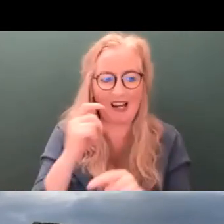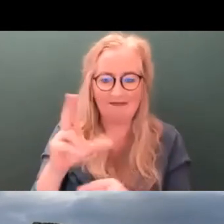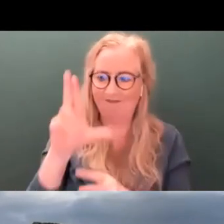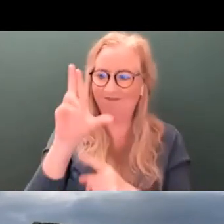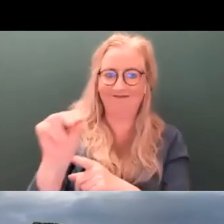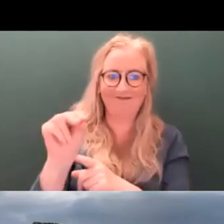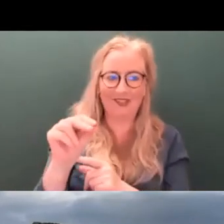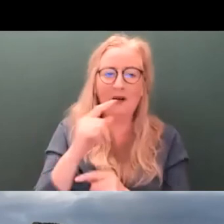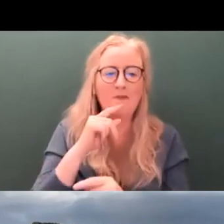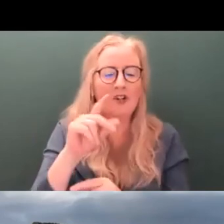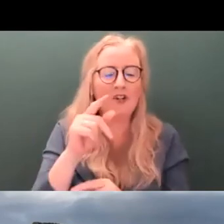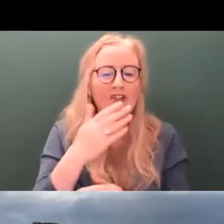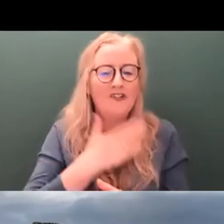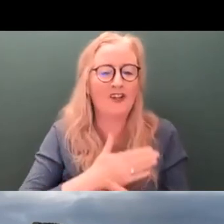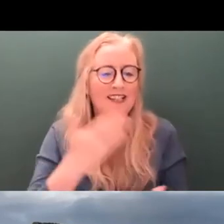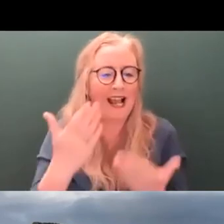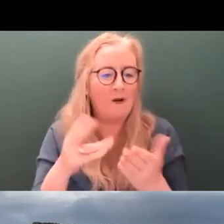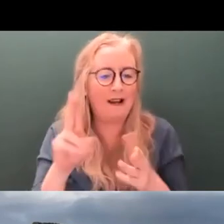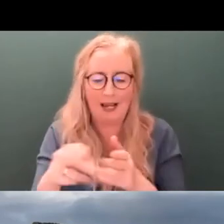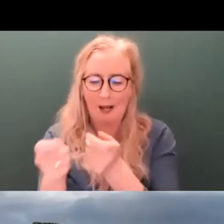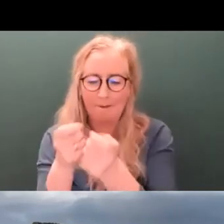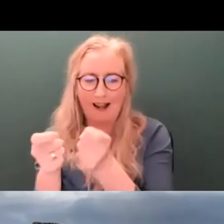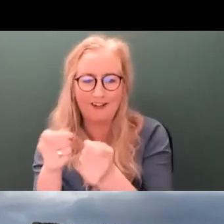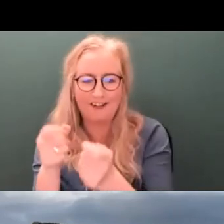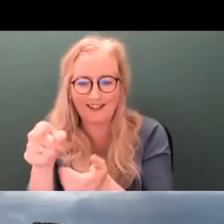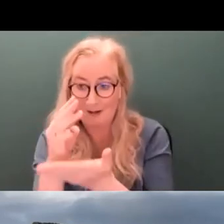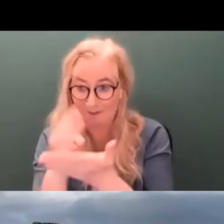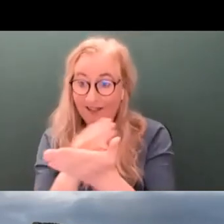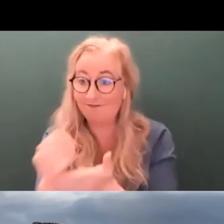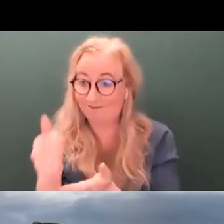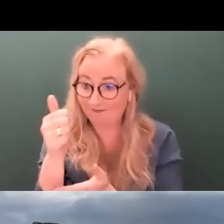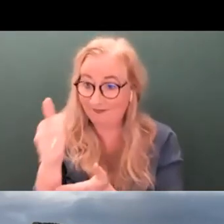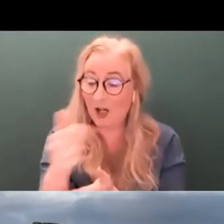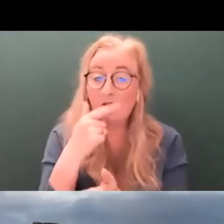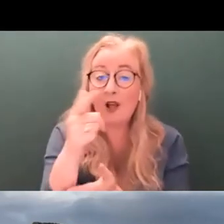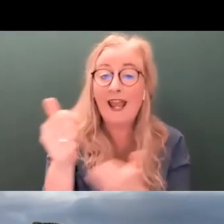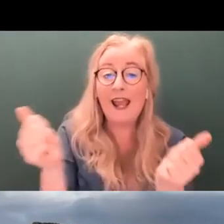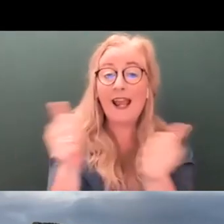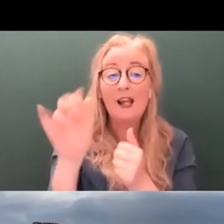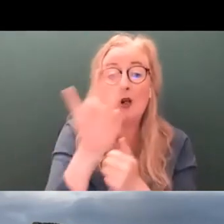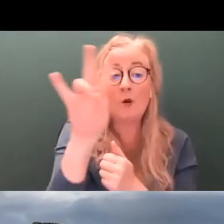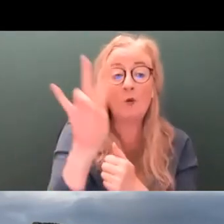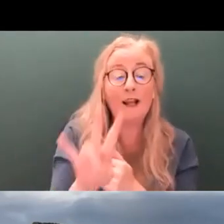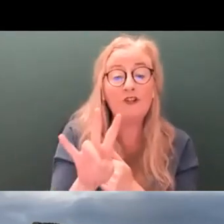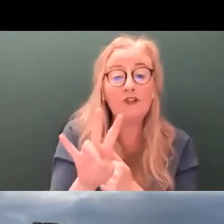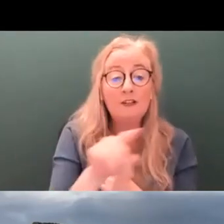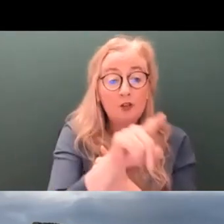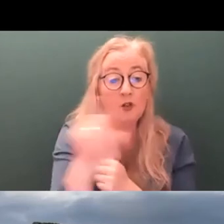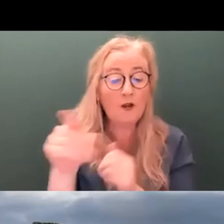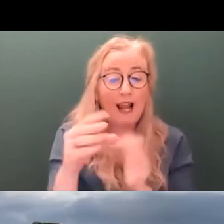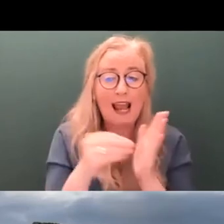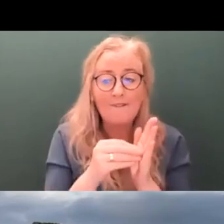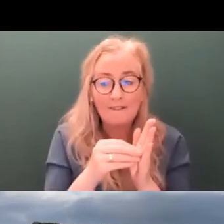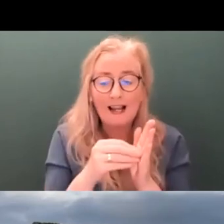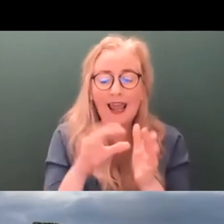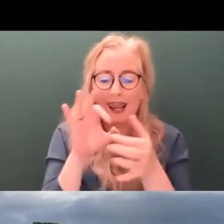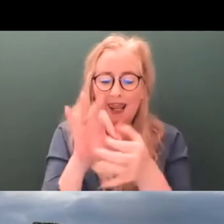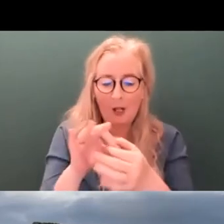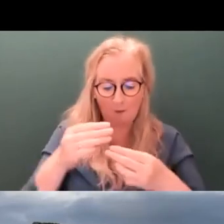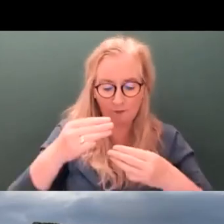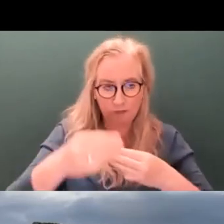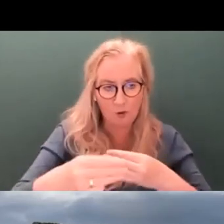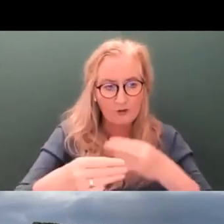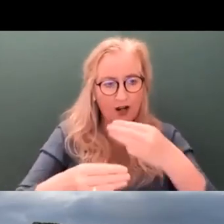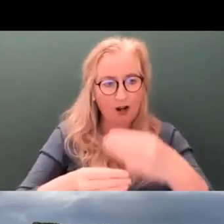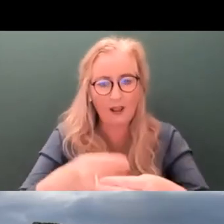It's about how to manage that. And and again, you know, questions that might require that are protocol questions, so to